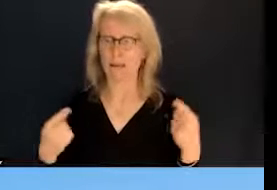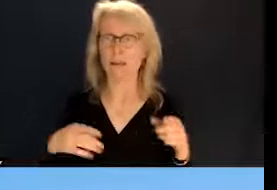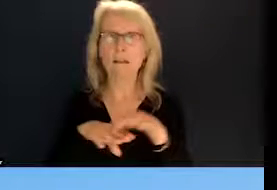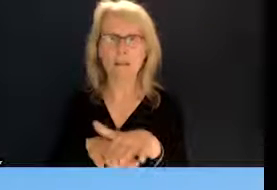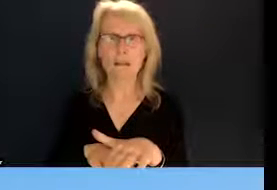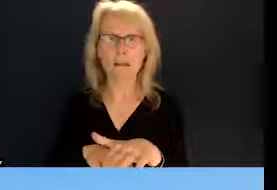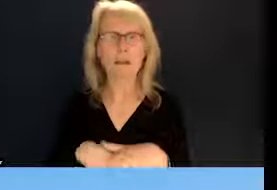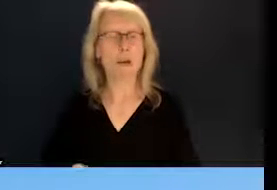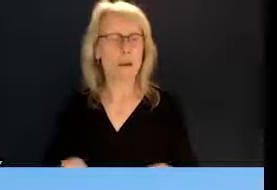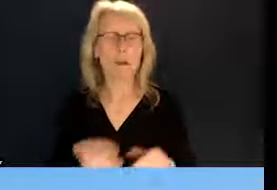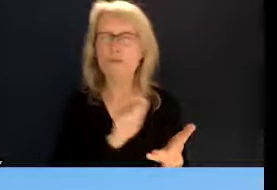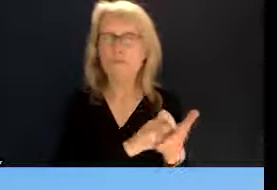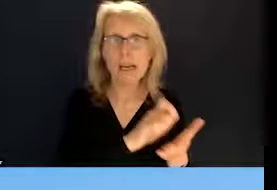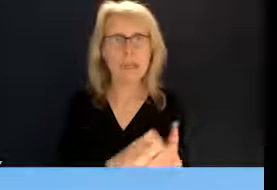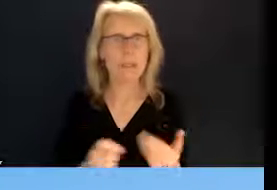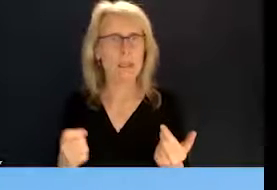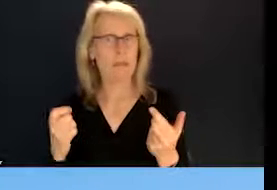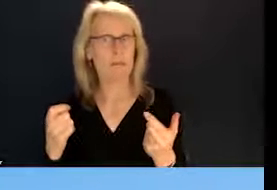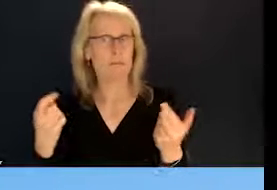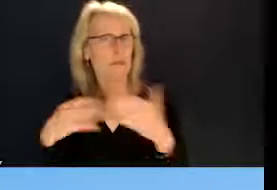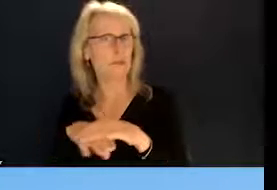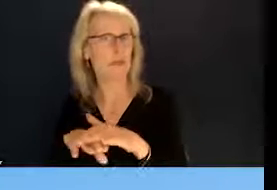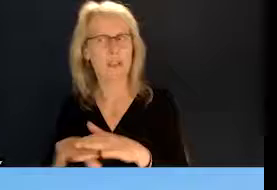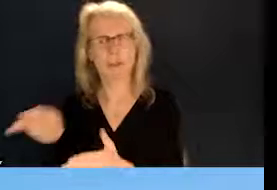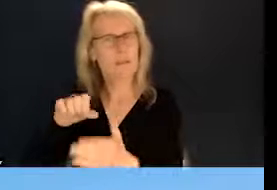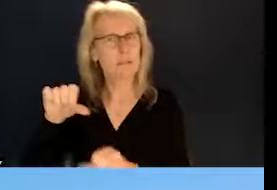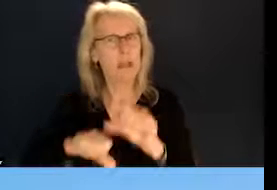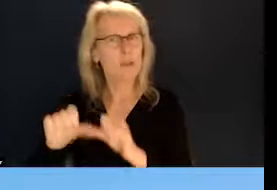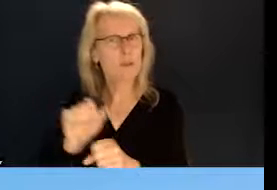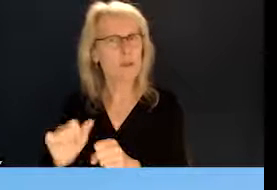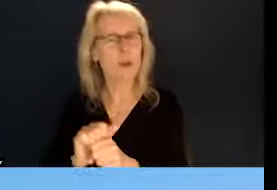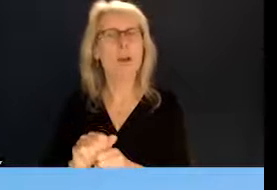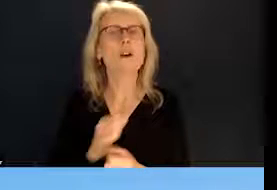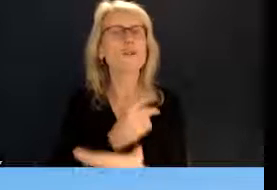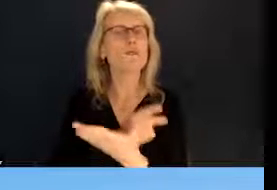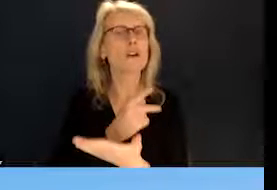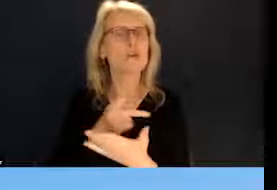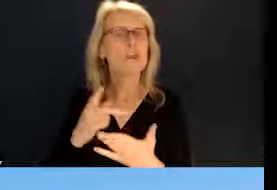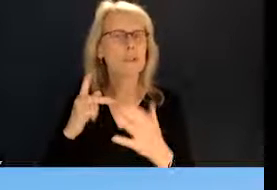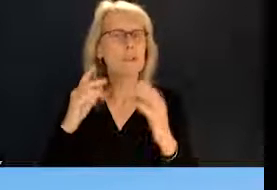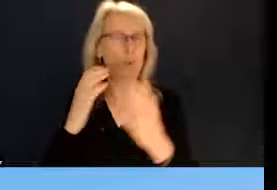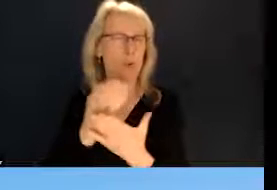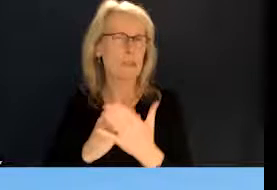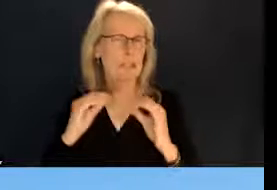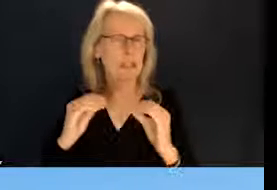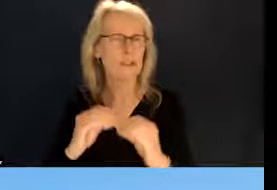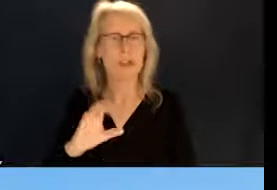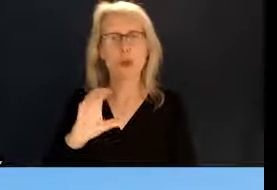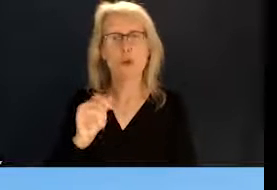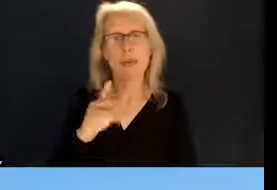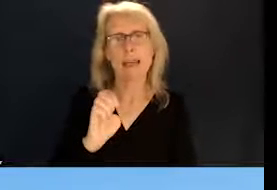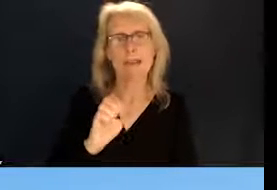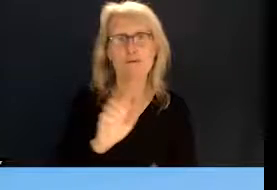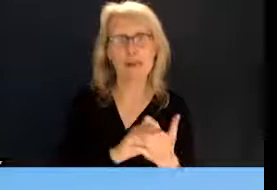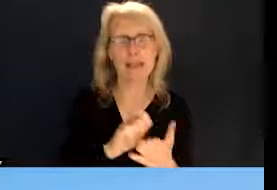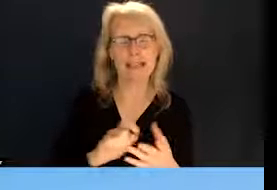writing intersects, right? Case in point, one of the graduate seminars that I teach is creative writing and environmental science. And in